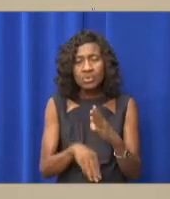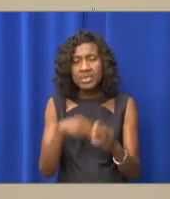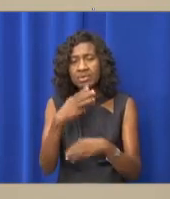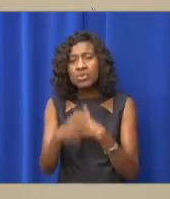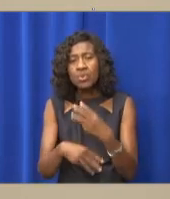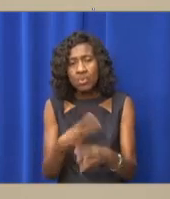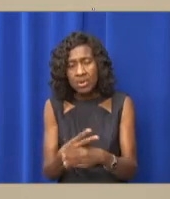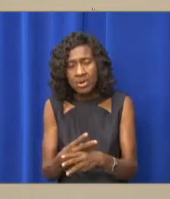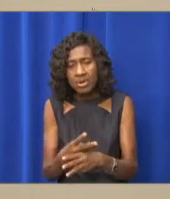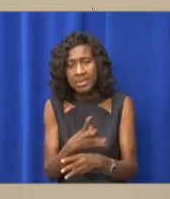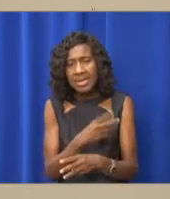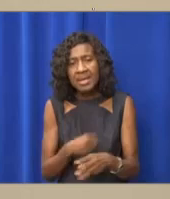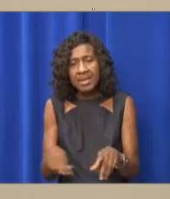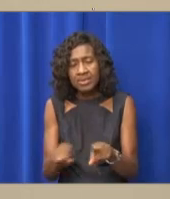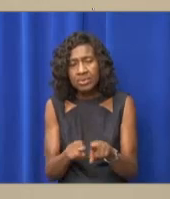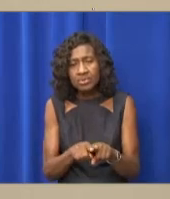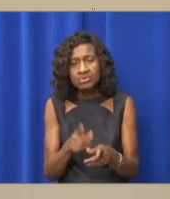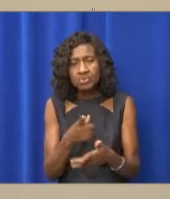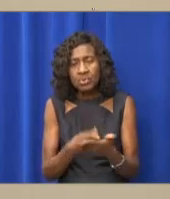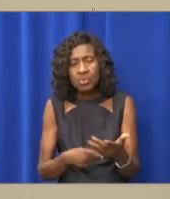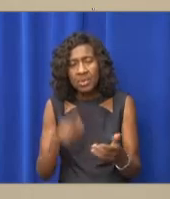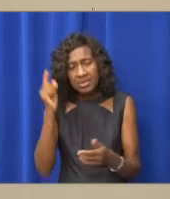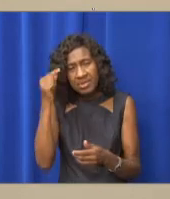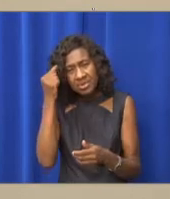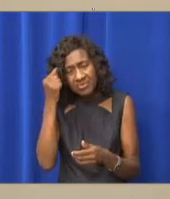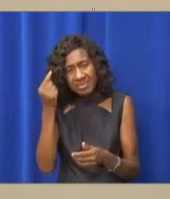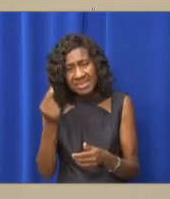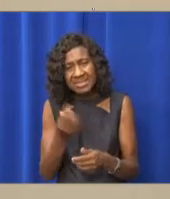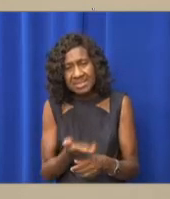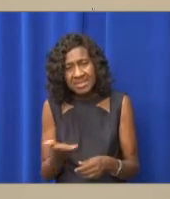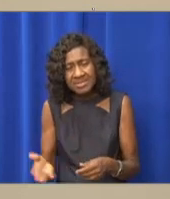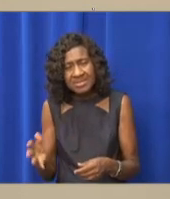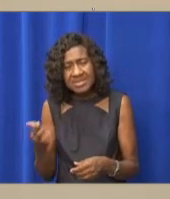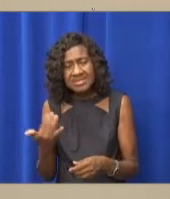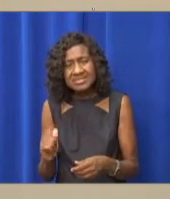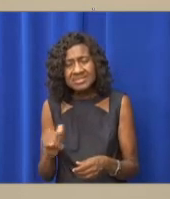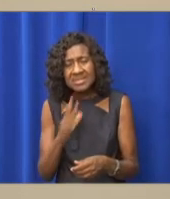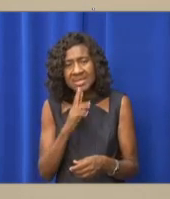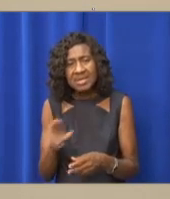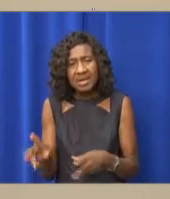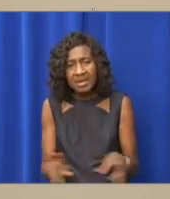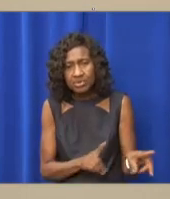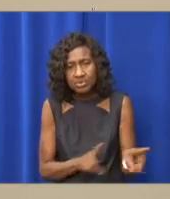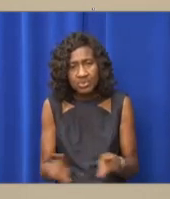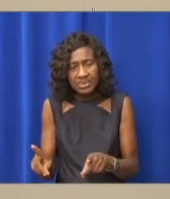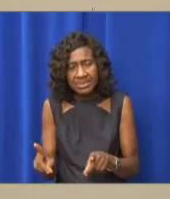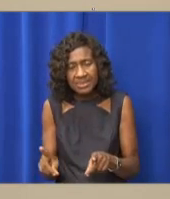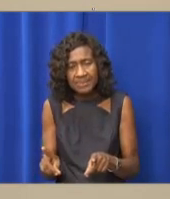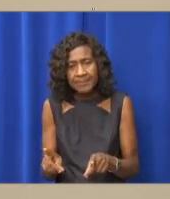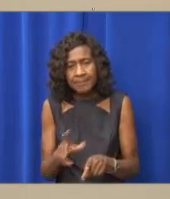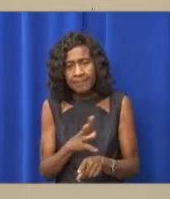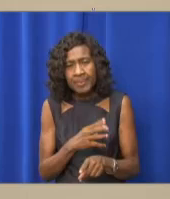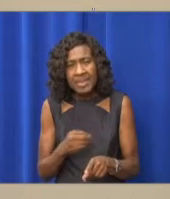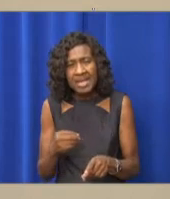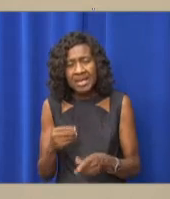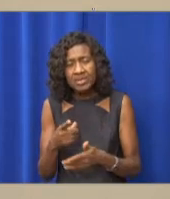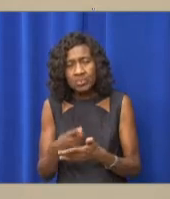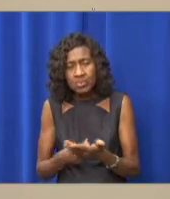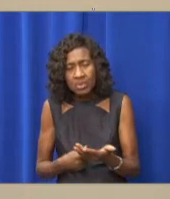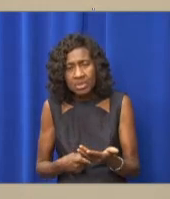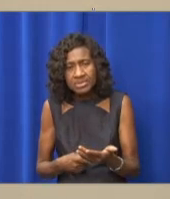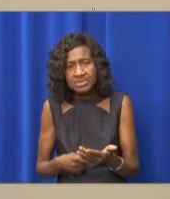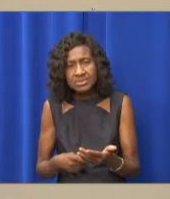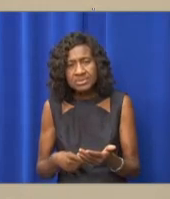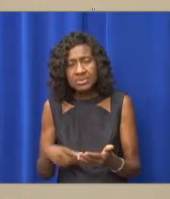government has taken, because some of these things we've already done, and the measures that we are proposing to